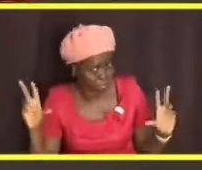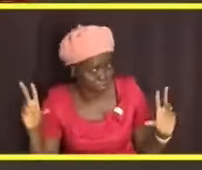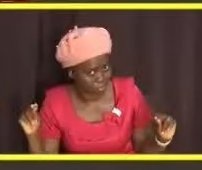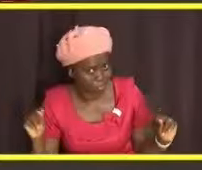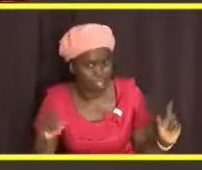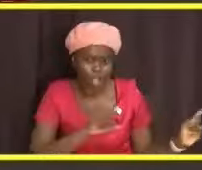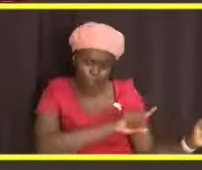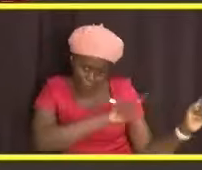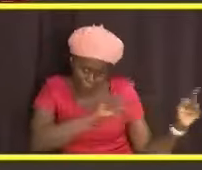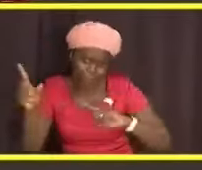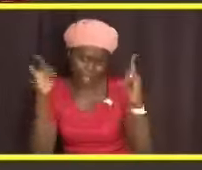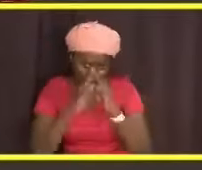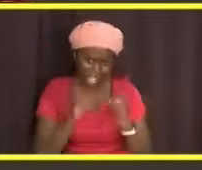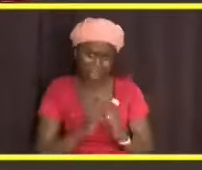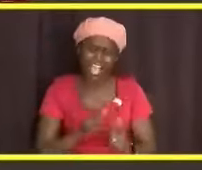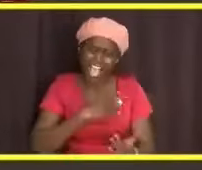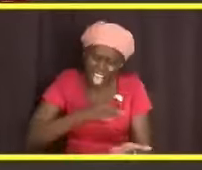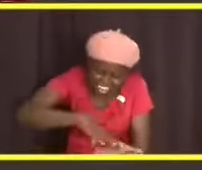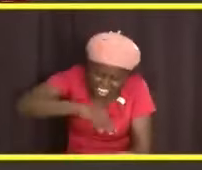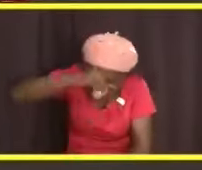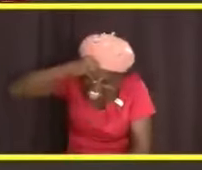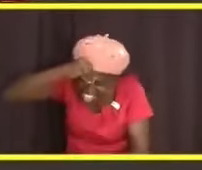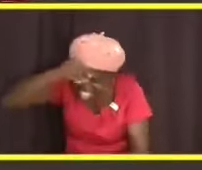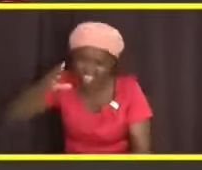Come and learn.